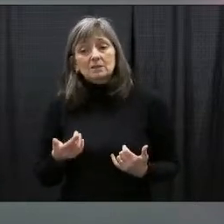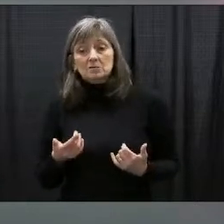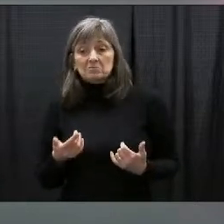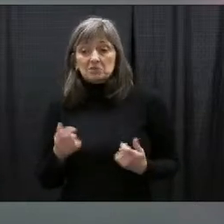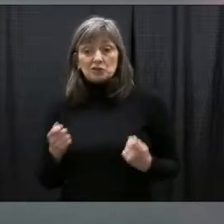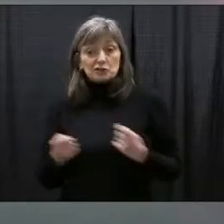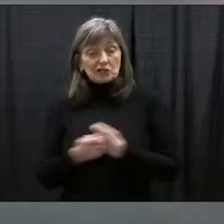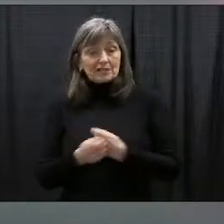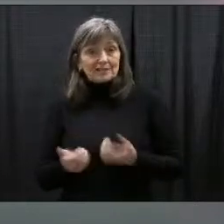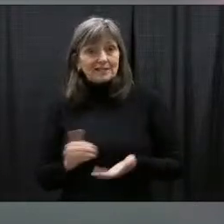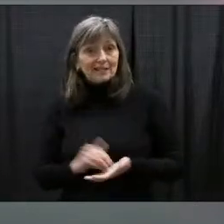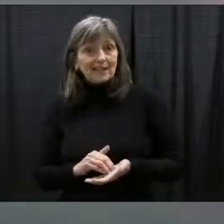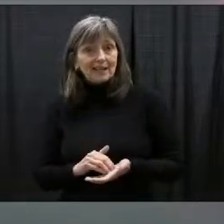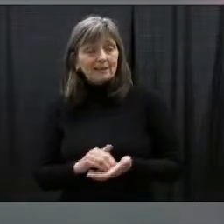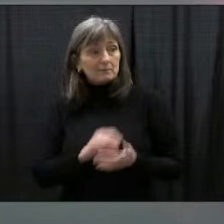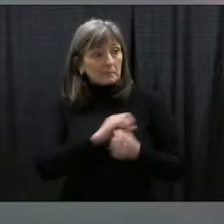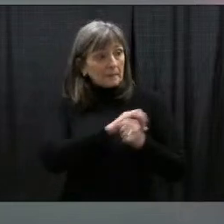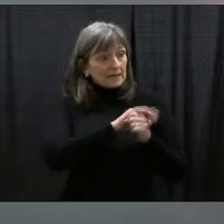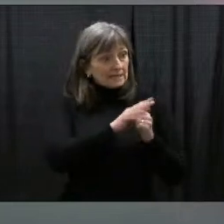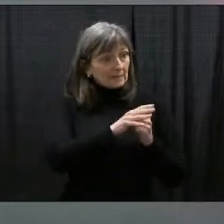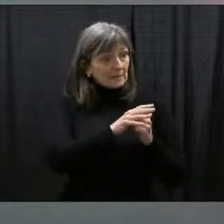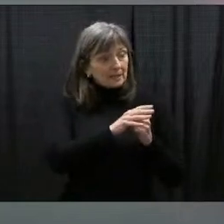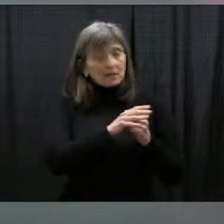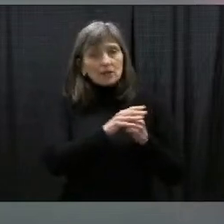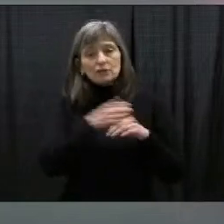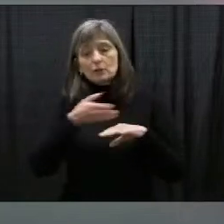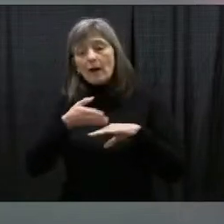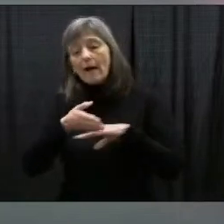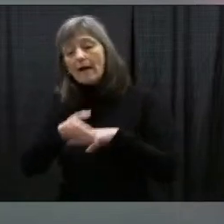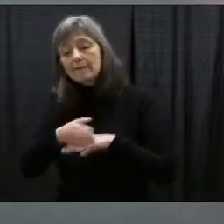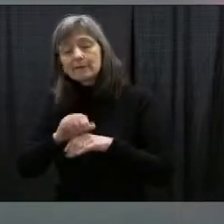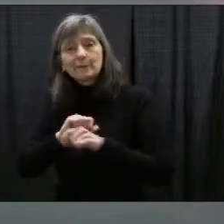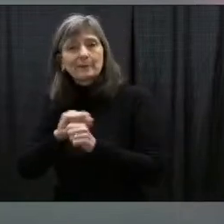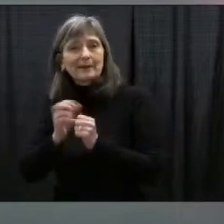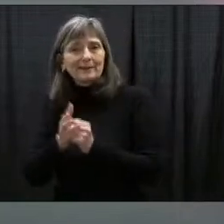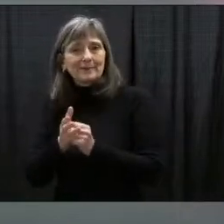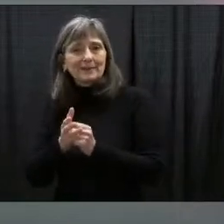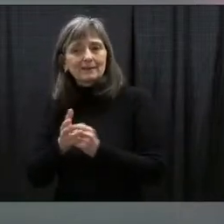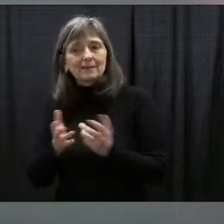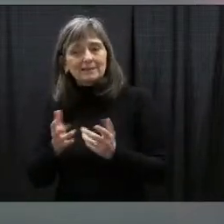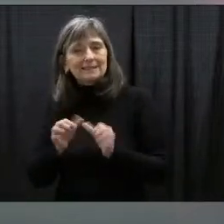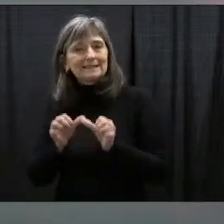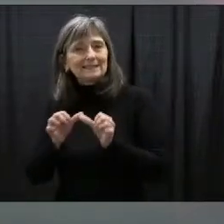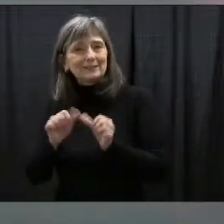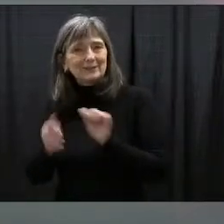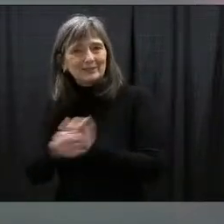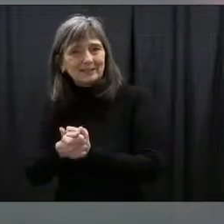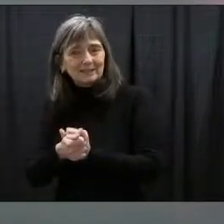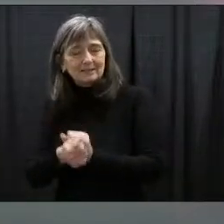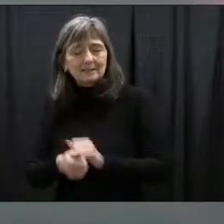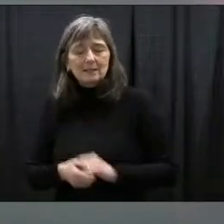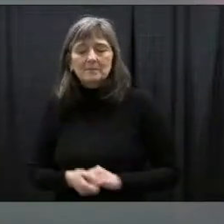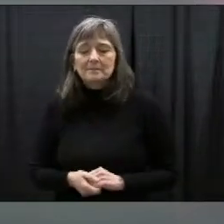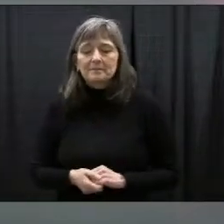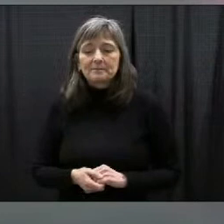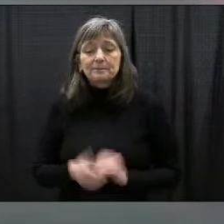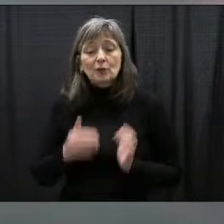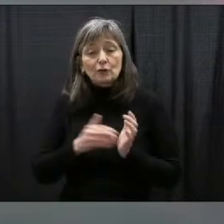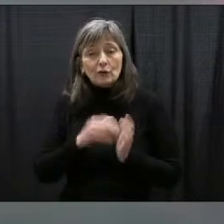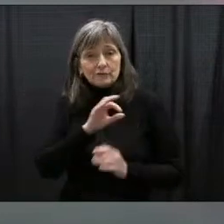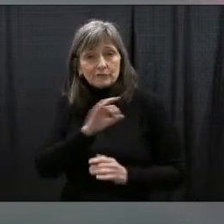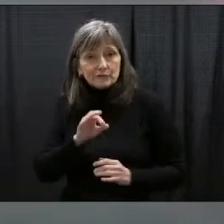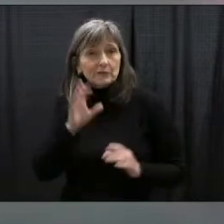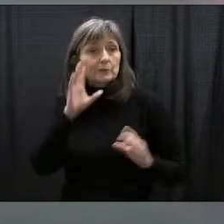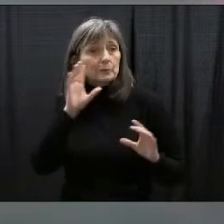the shift from pandemic to endemic continues. This is down, as Dr. Fitzgerald and the Premier